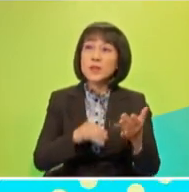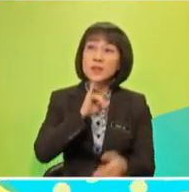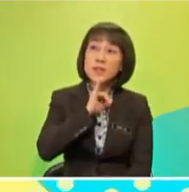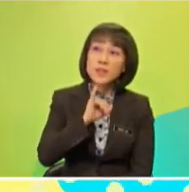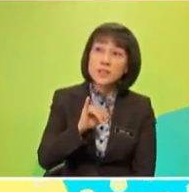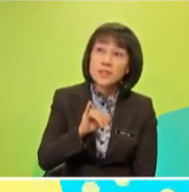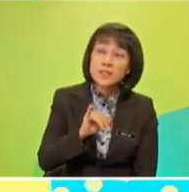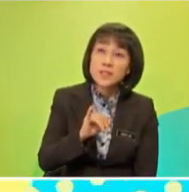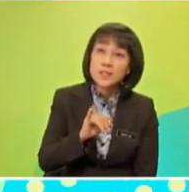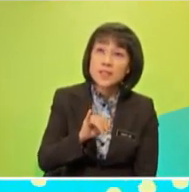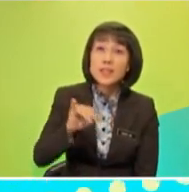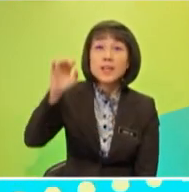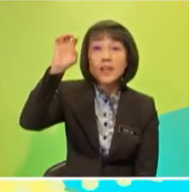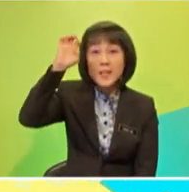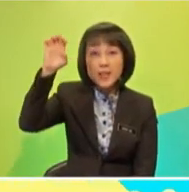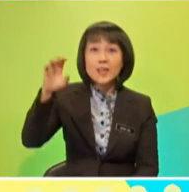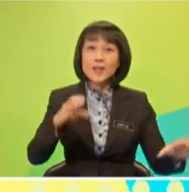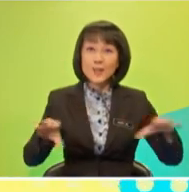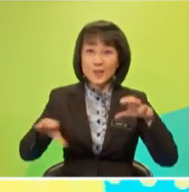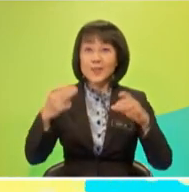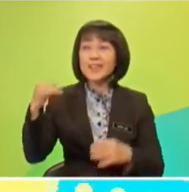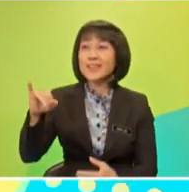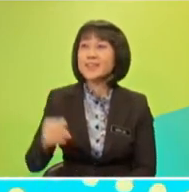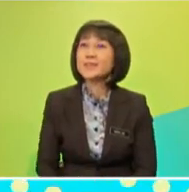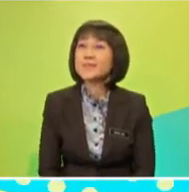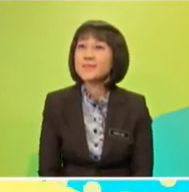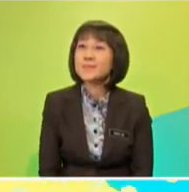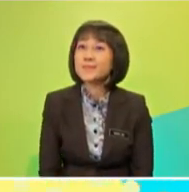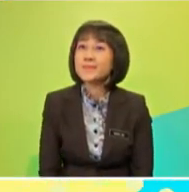What's he doing? Very good. And